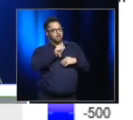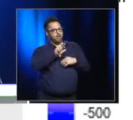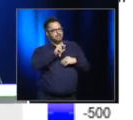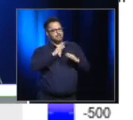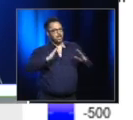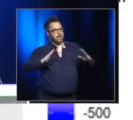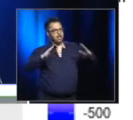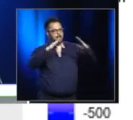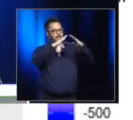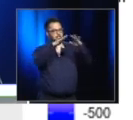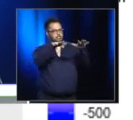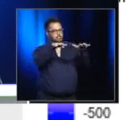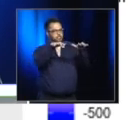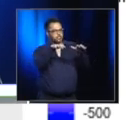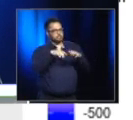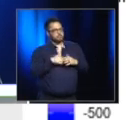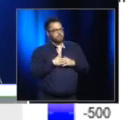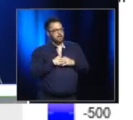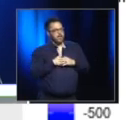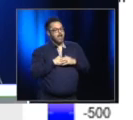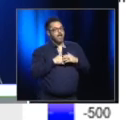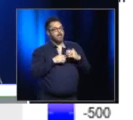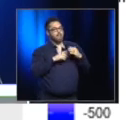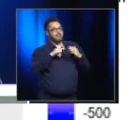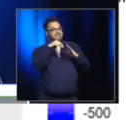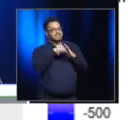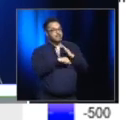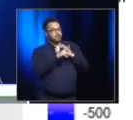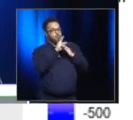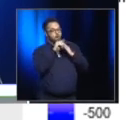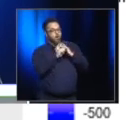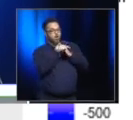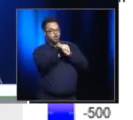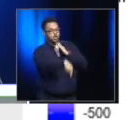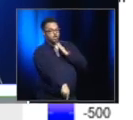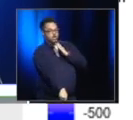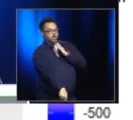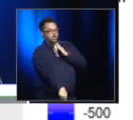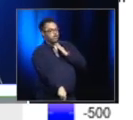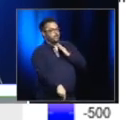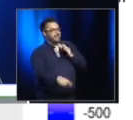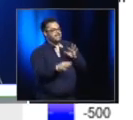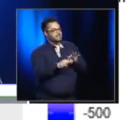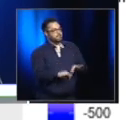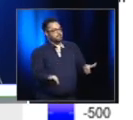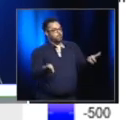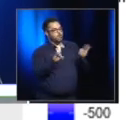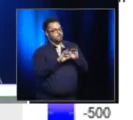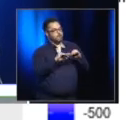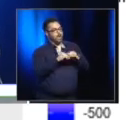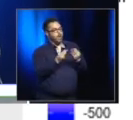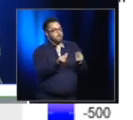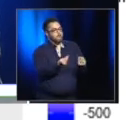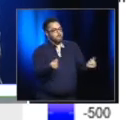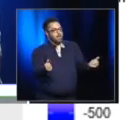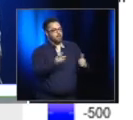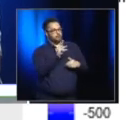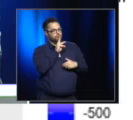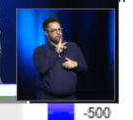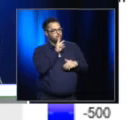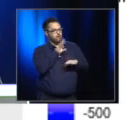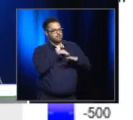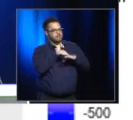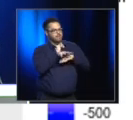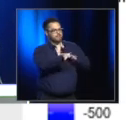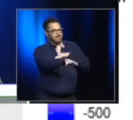water in front of glaciers has really important implications for the way meltwater is getting into the base of the glaciers and affecting glacial melt rates and the rate